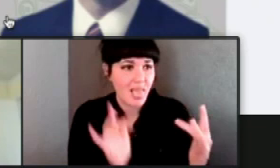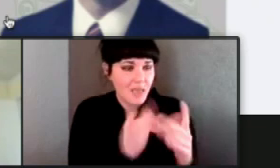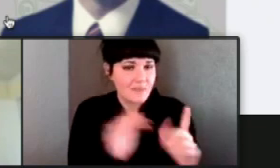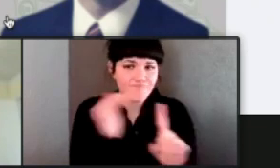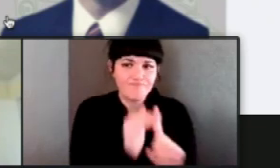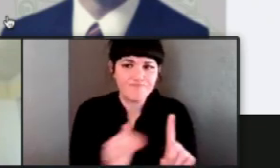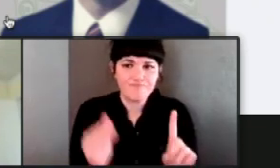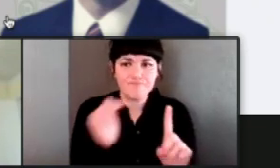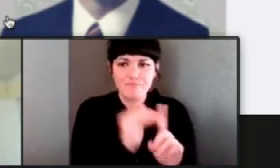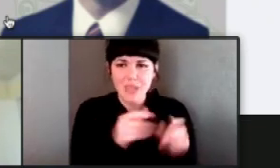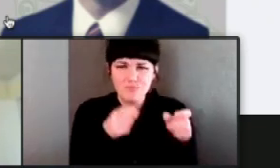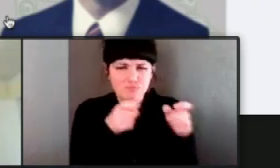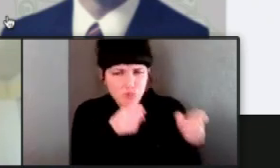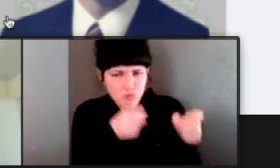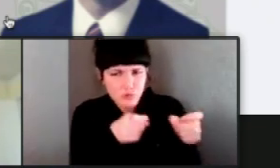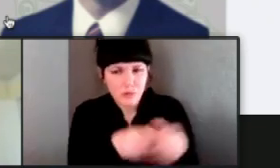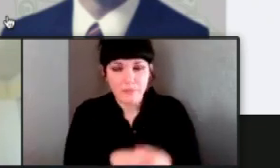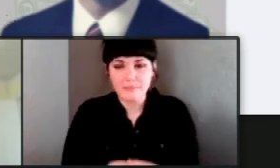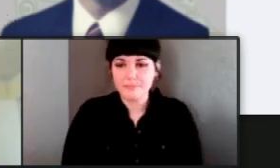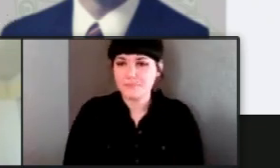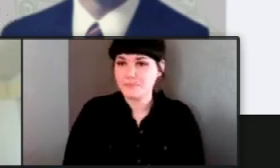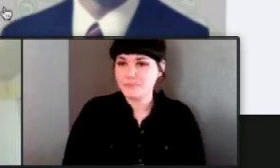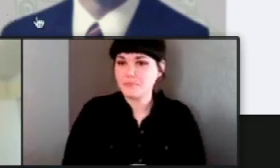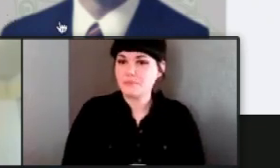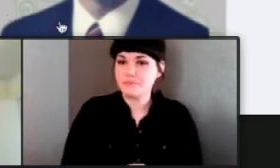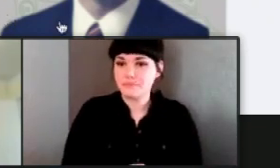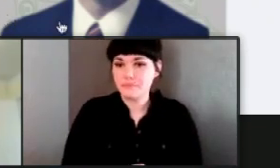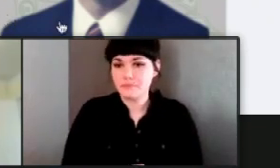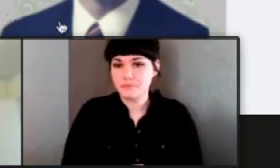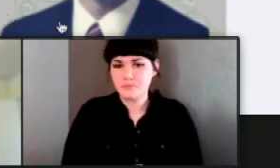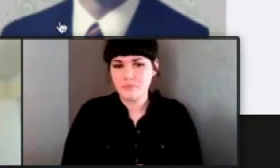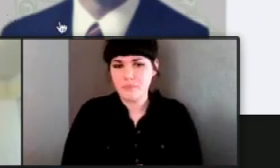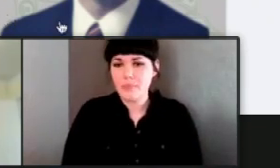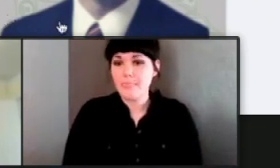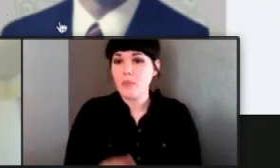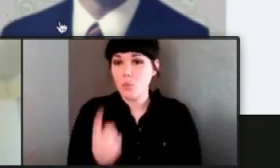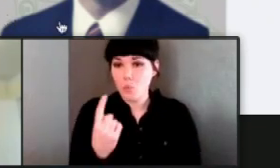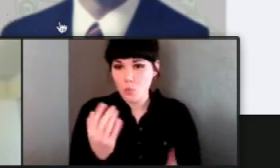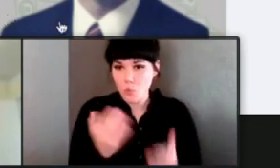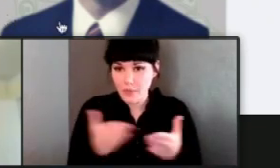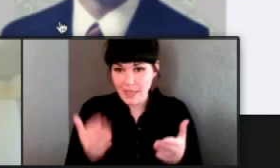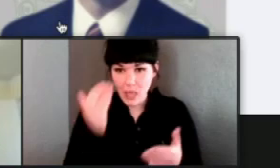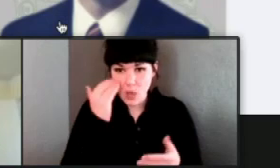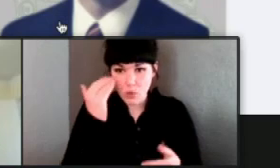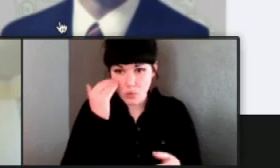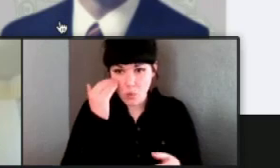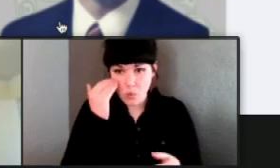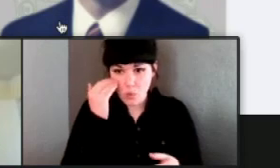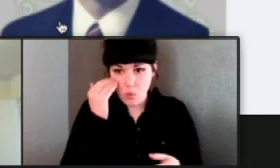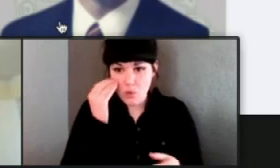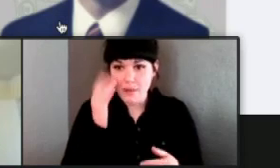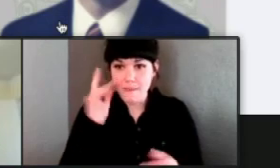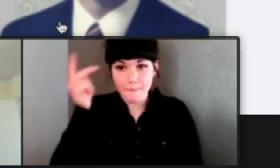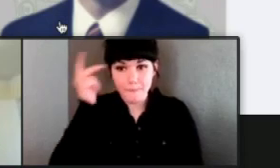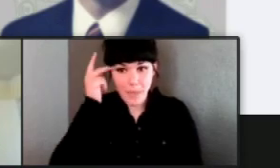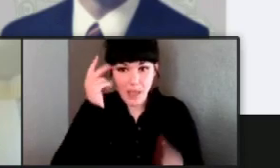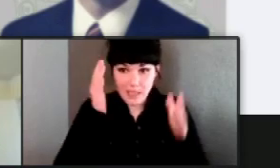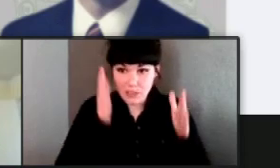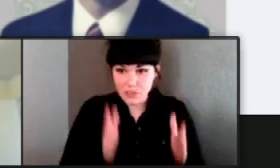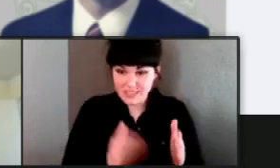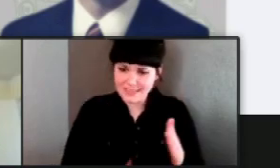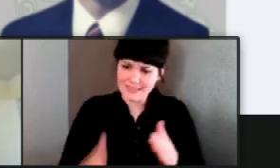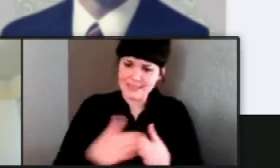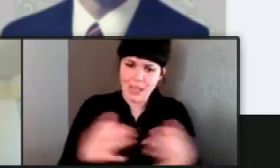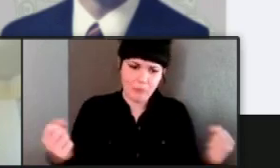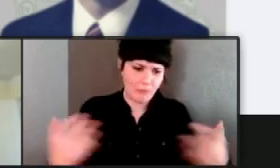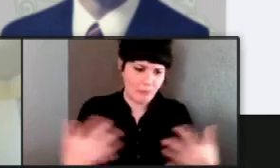and urge them, because the one thing that I do know that politicians get the most afraid of is not being reelected. So we need to